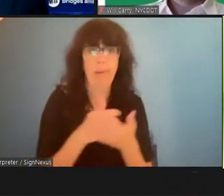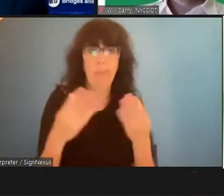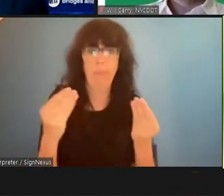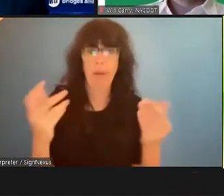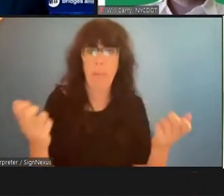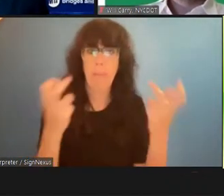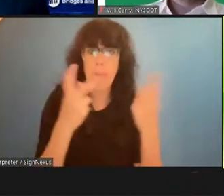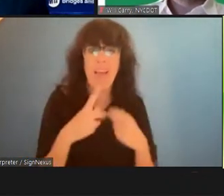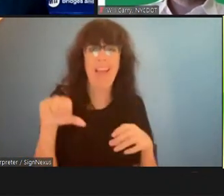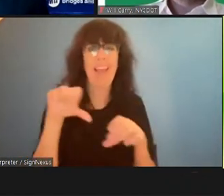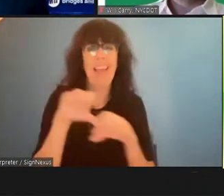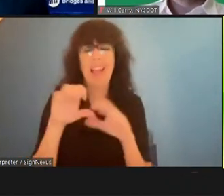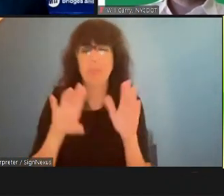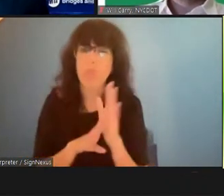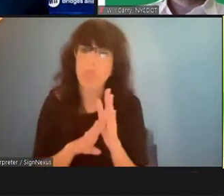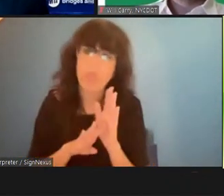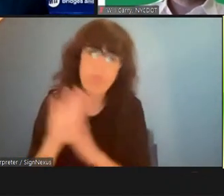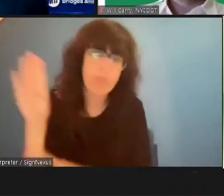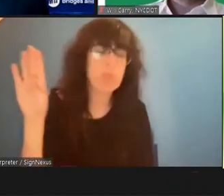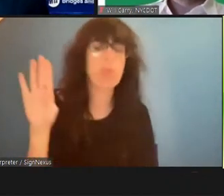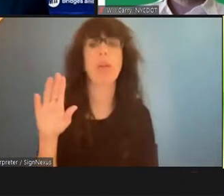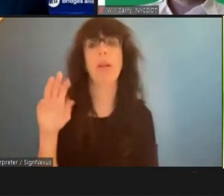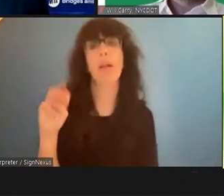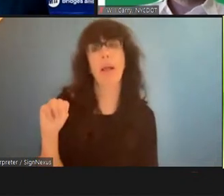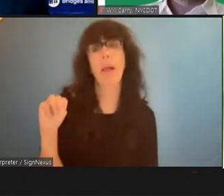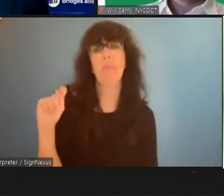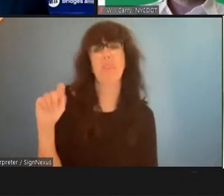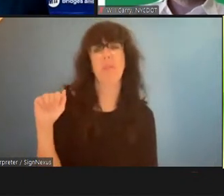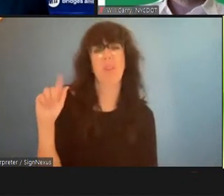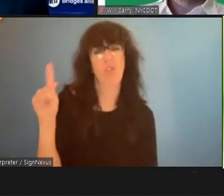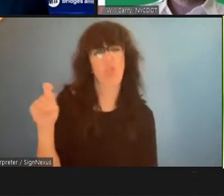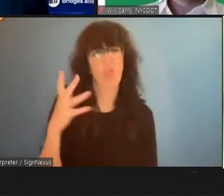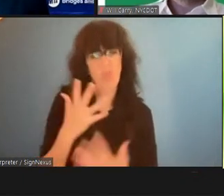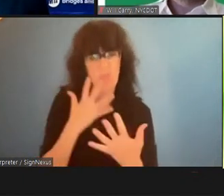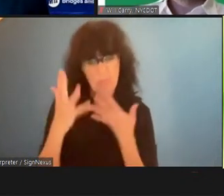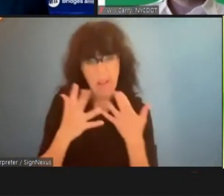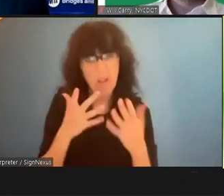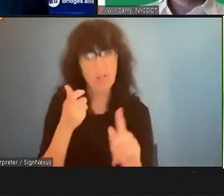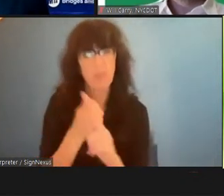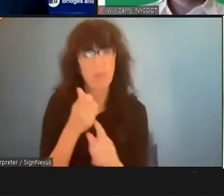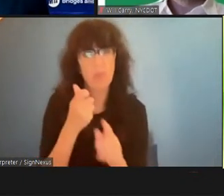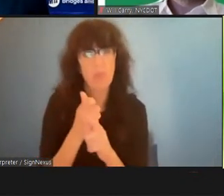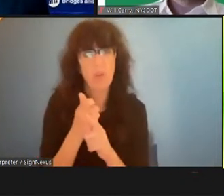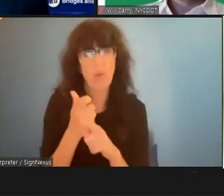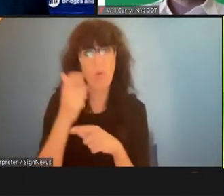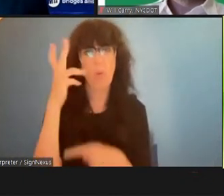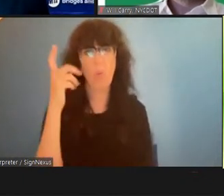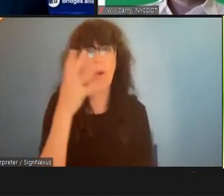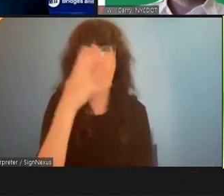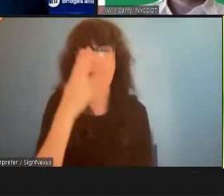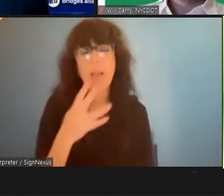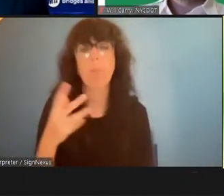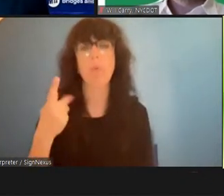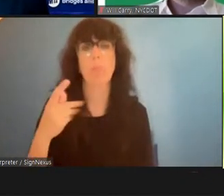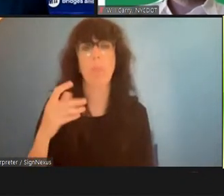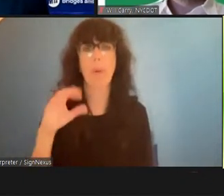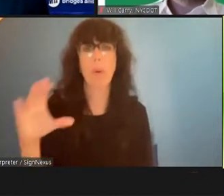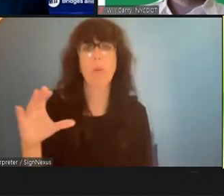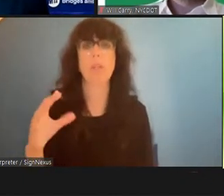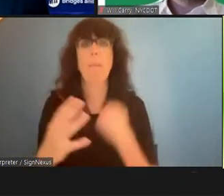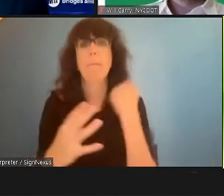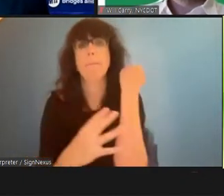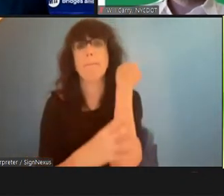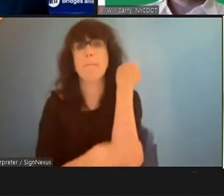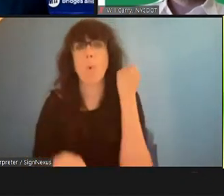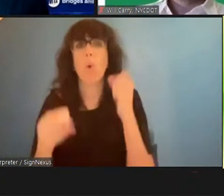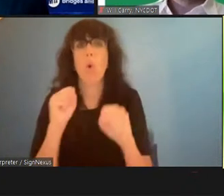expenses the mta should be ashamed of themselves why are immigrants people of color poor and working